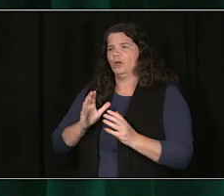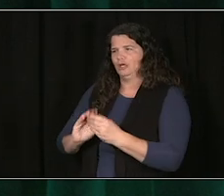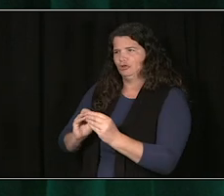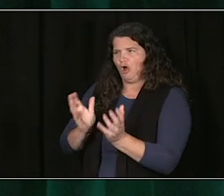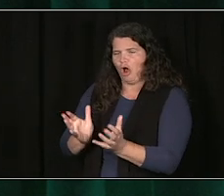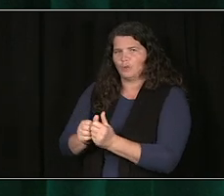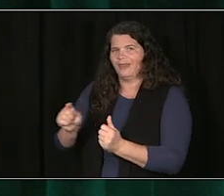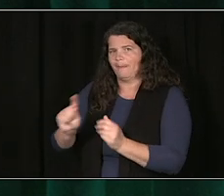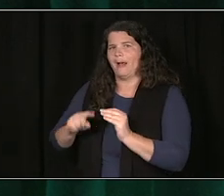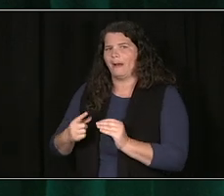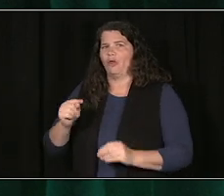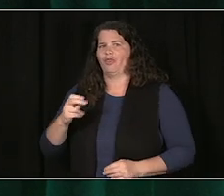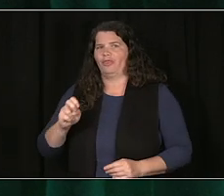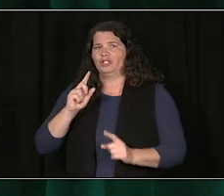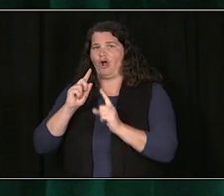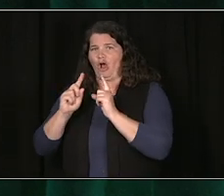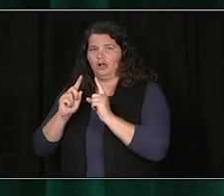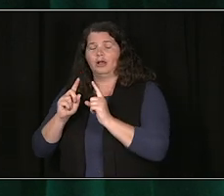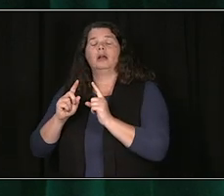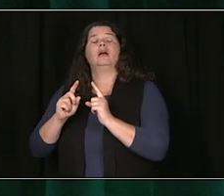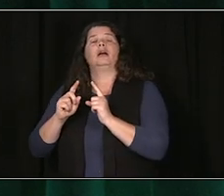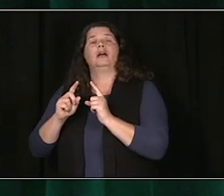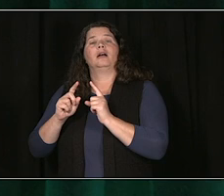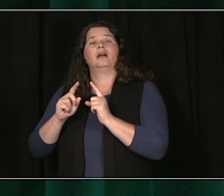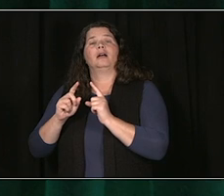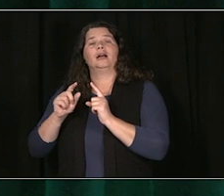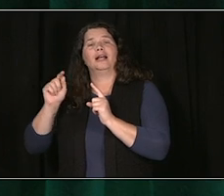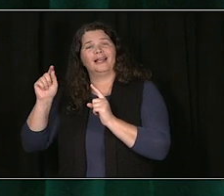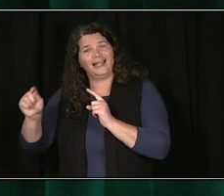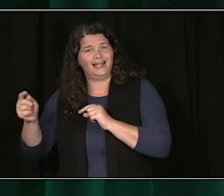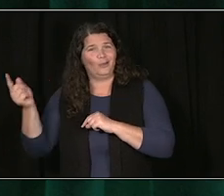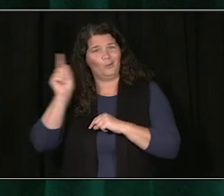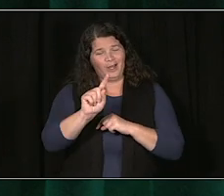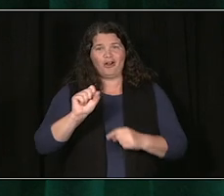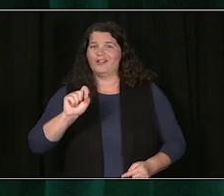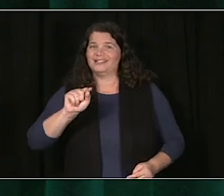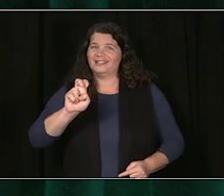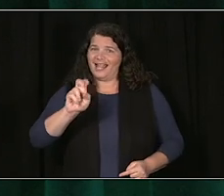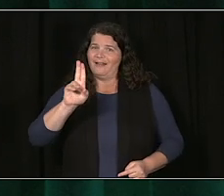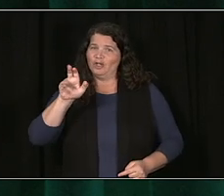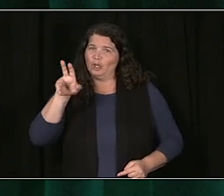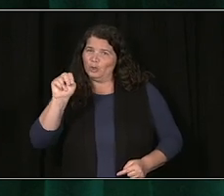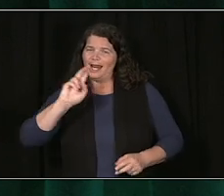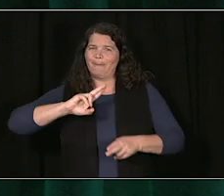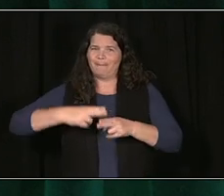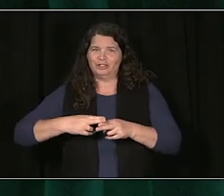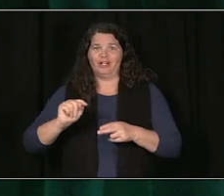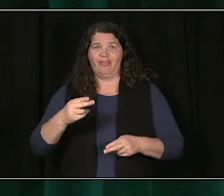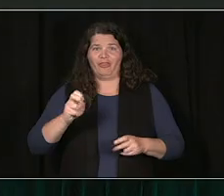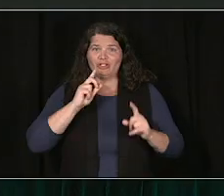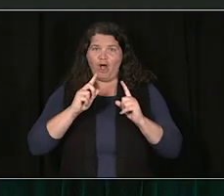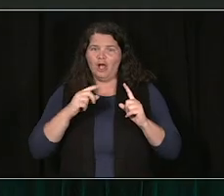States discuss the talk to the members of Congress and to the American people, to me, was just a